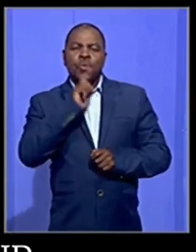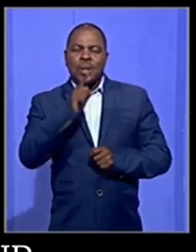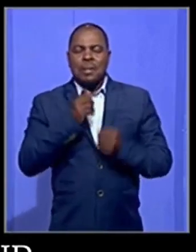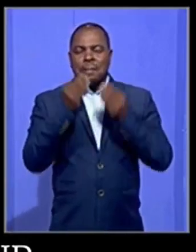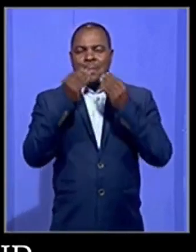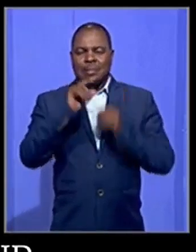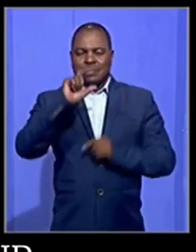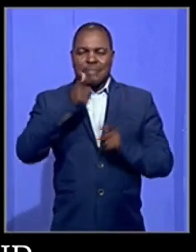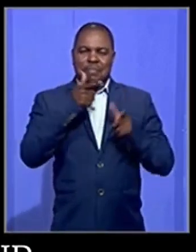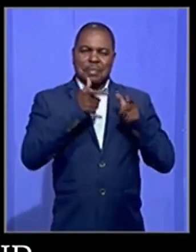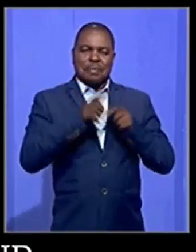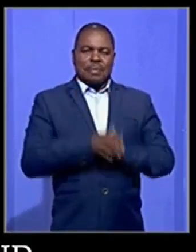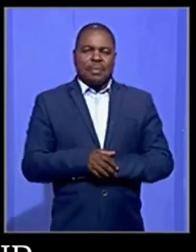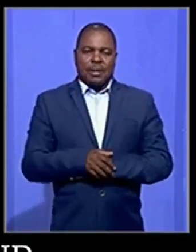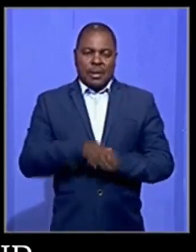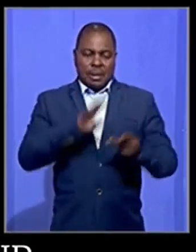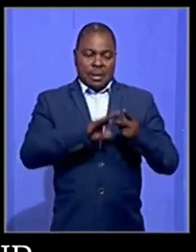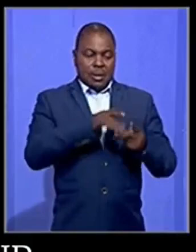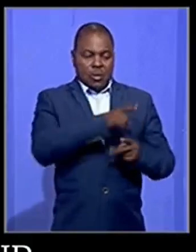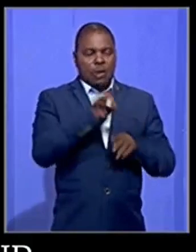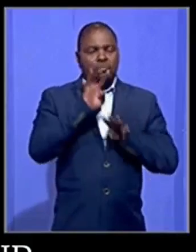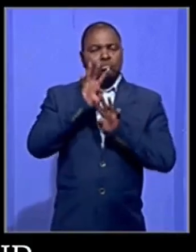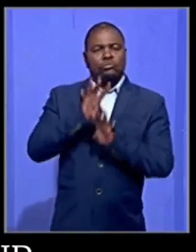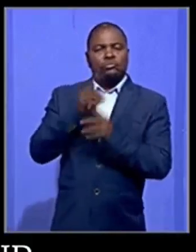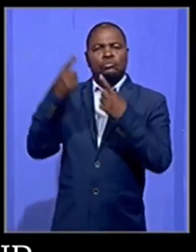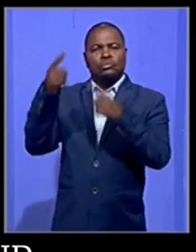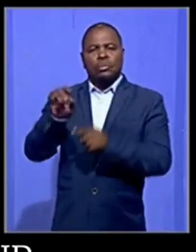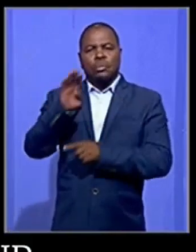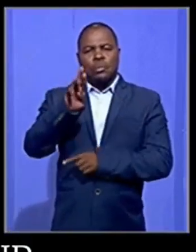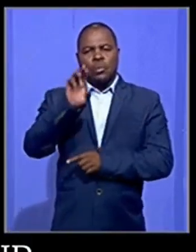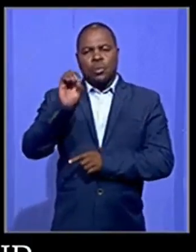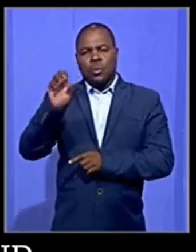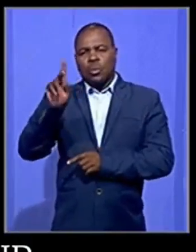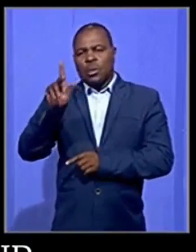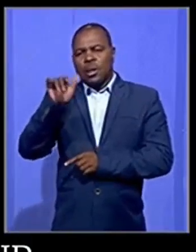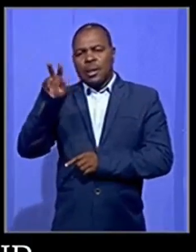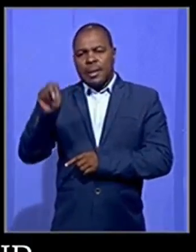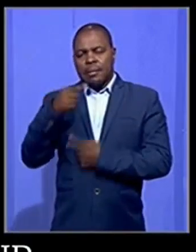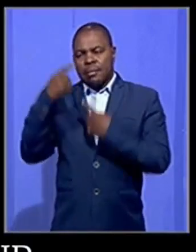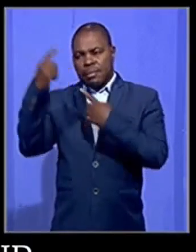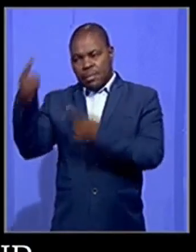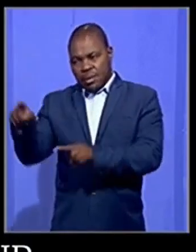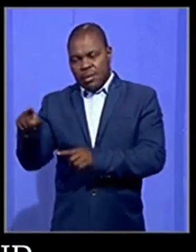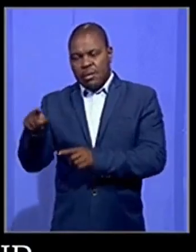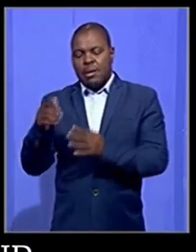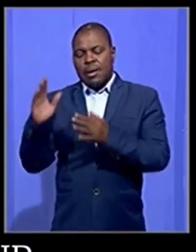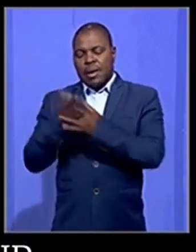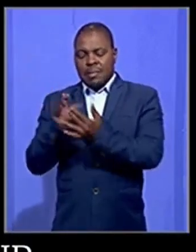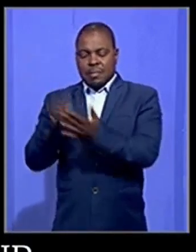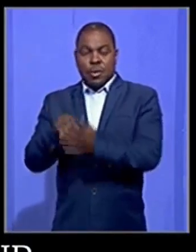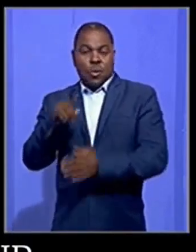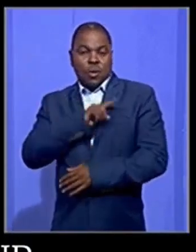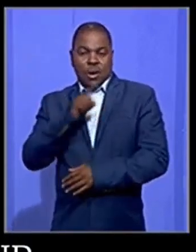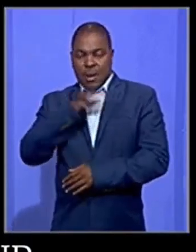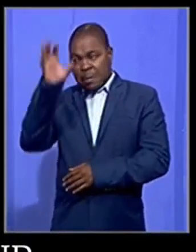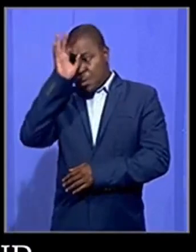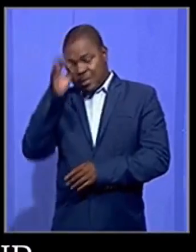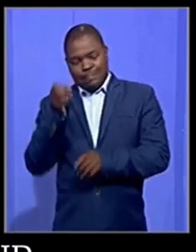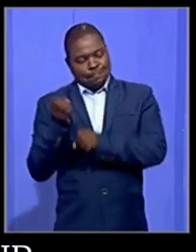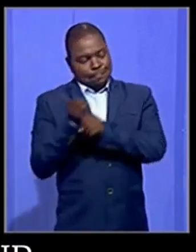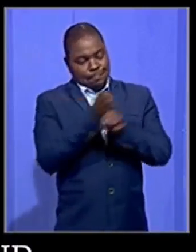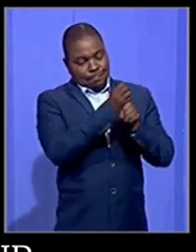Raba. Ba gwantetse kwa stationeng sa mapodisi sa Brooklyn go tlhatlela kgetsi ya go kitikiwa ke mapodisi. In